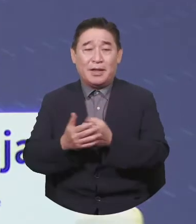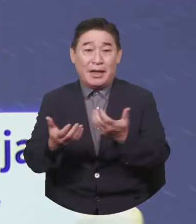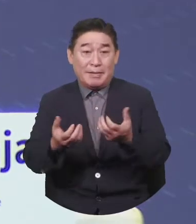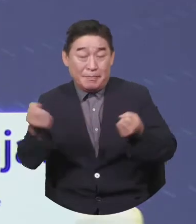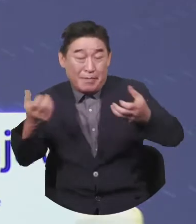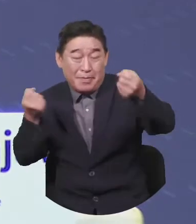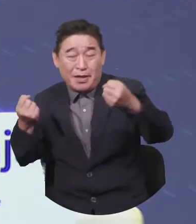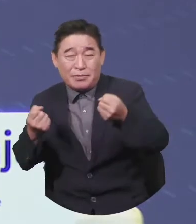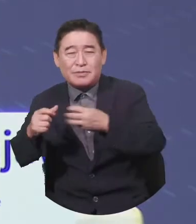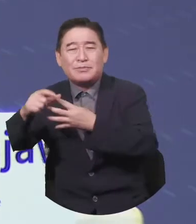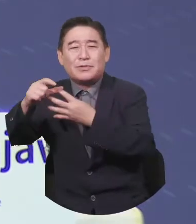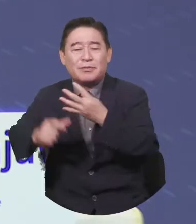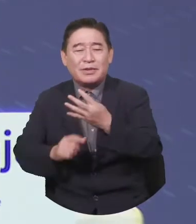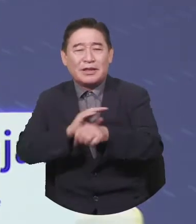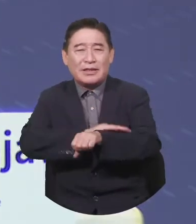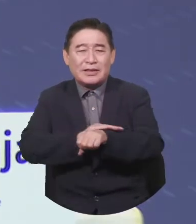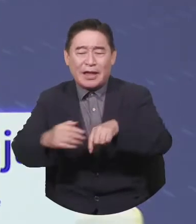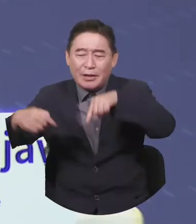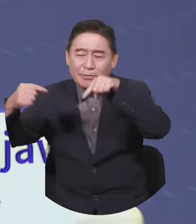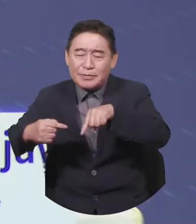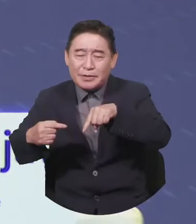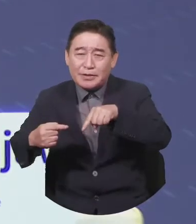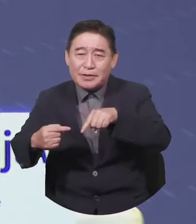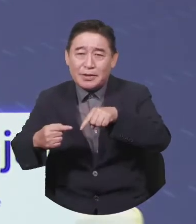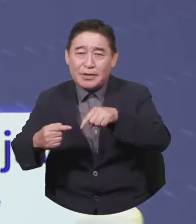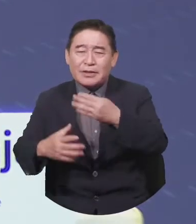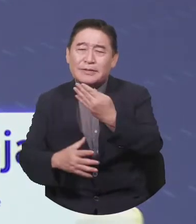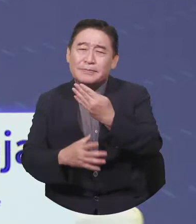countries. So this would be a good